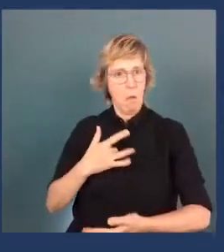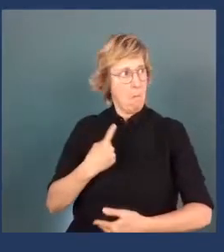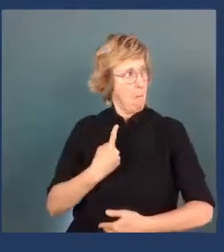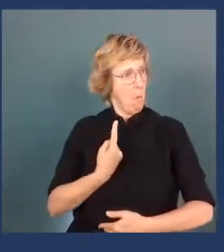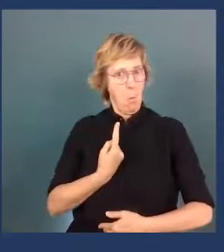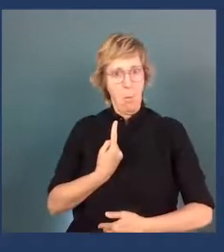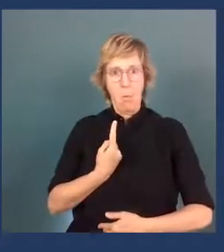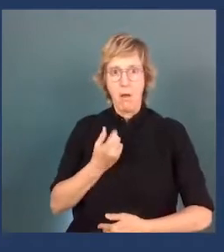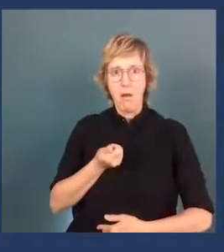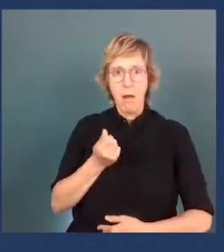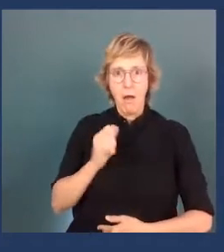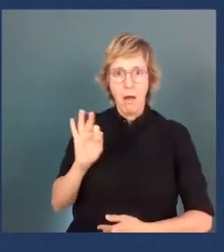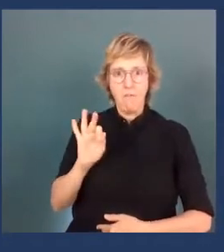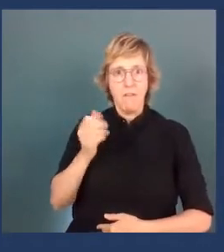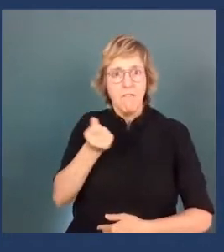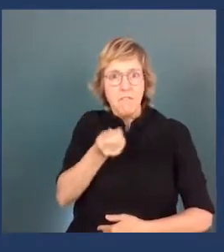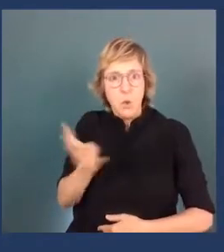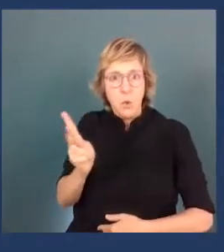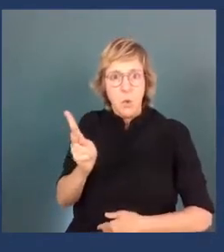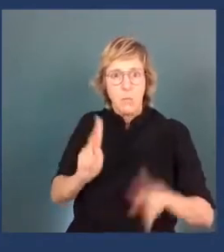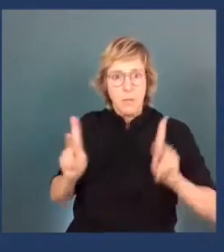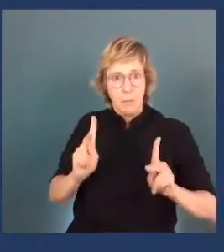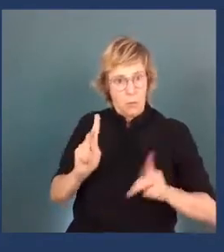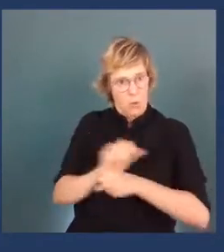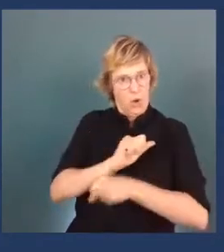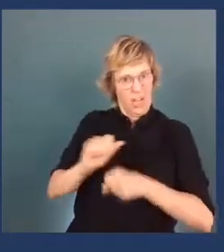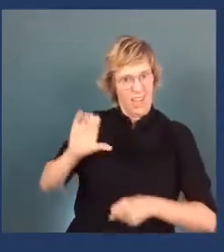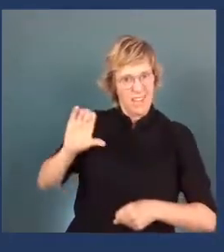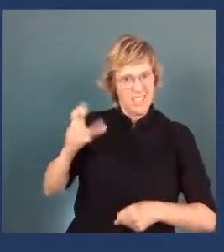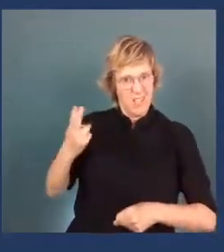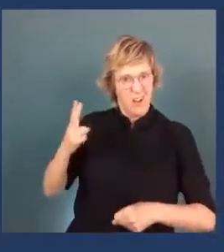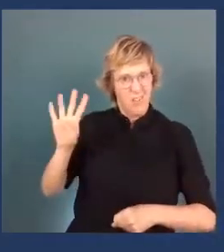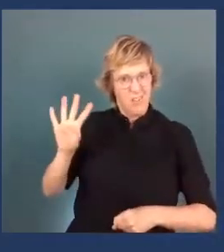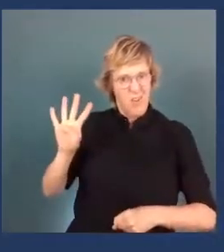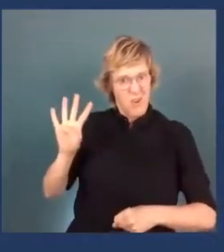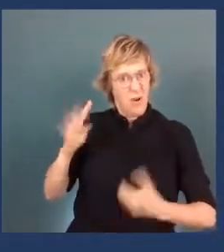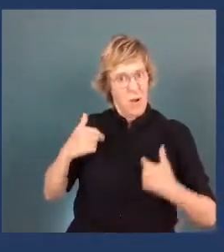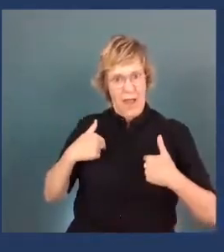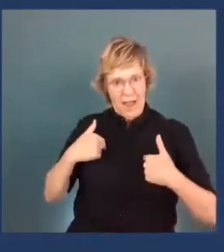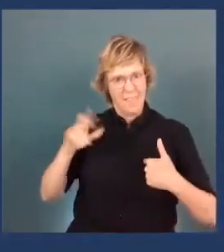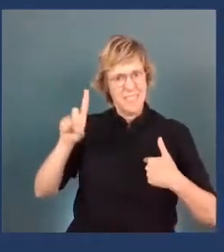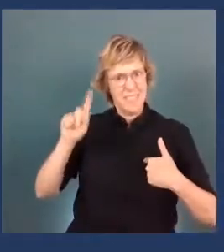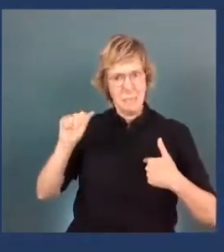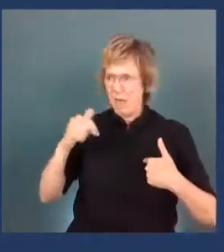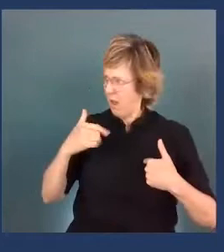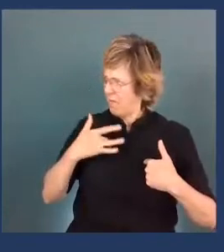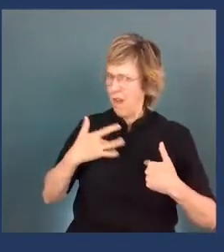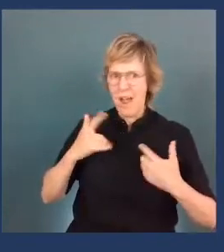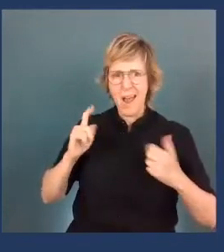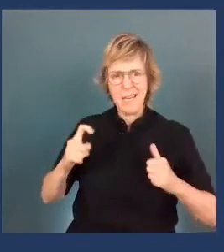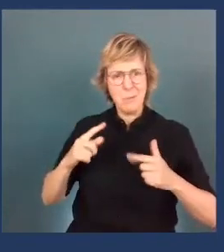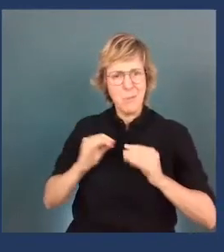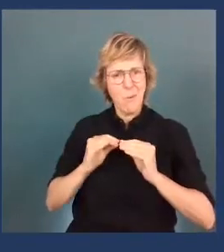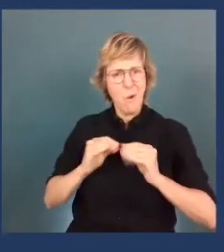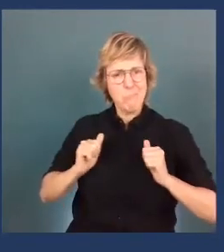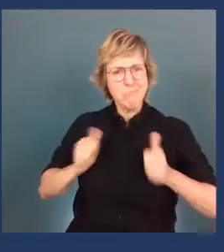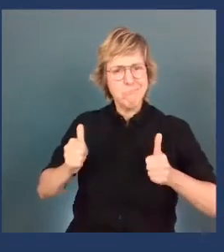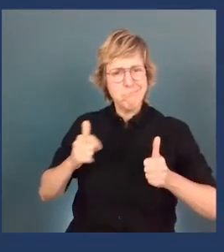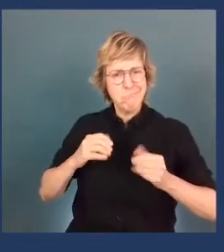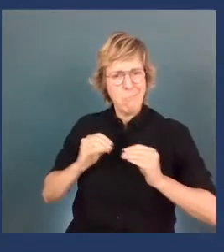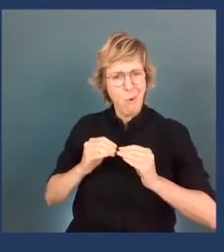people working at Channel 4 with a lived experience of disability, that I almost had a sense of responsibility of needing to be a little bit